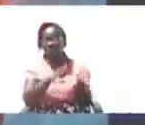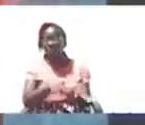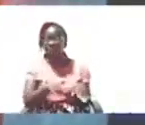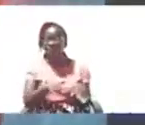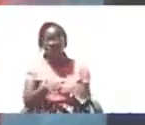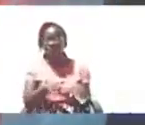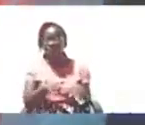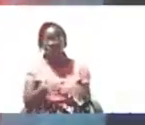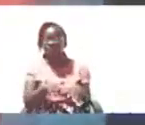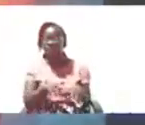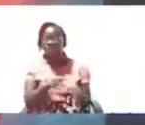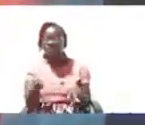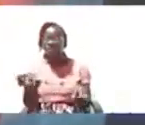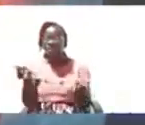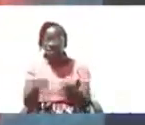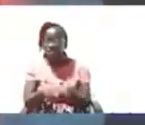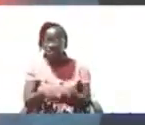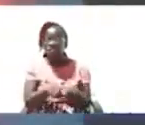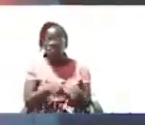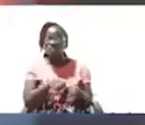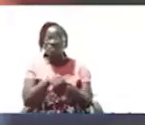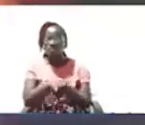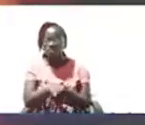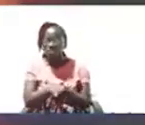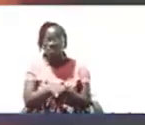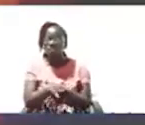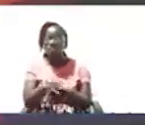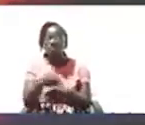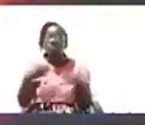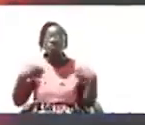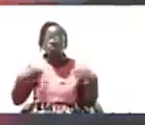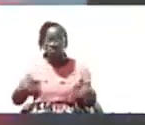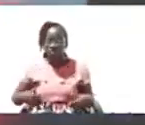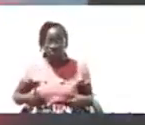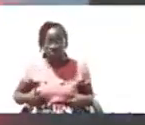And they were taking him away.